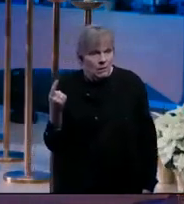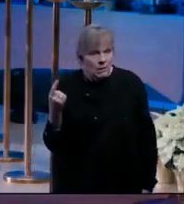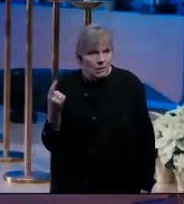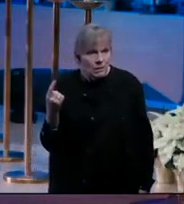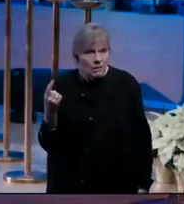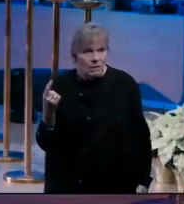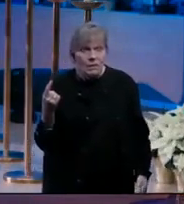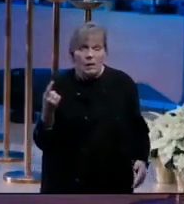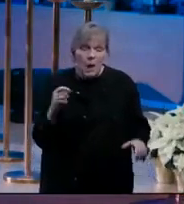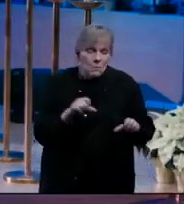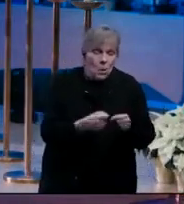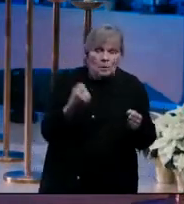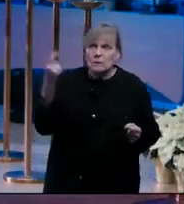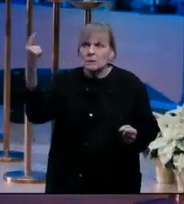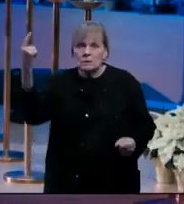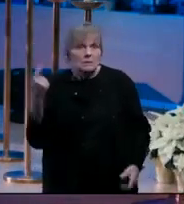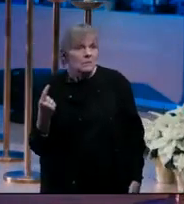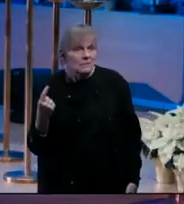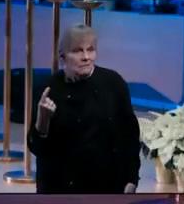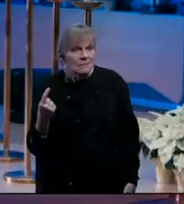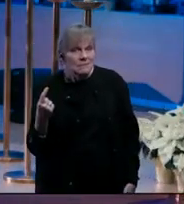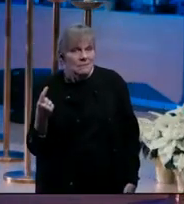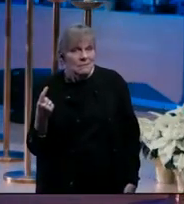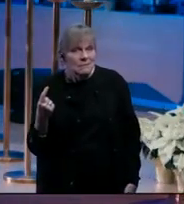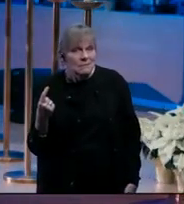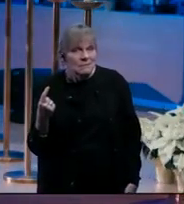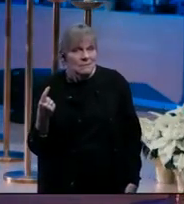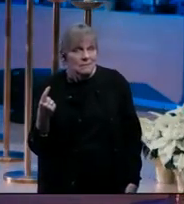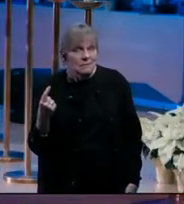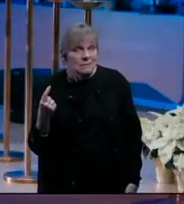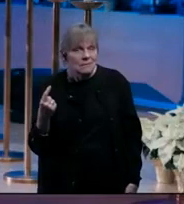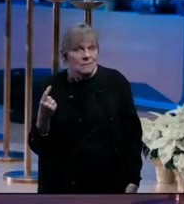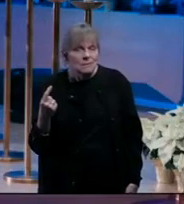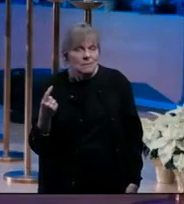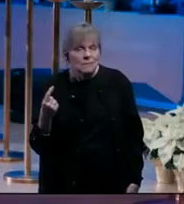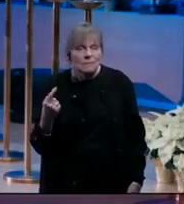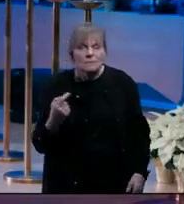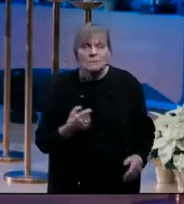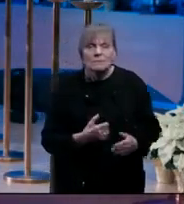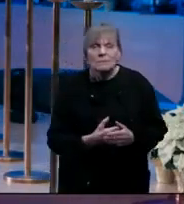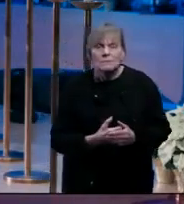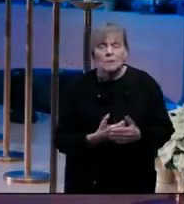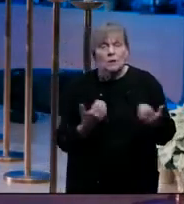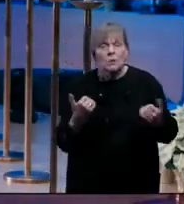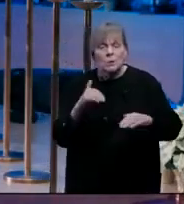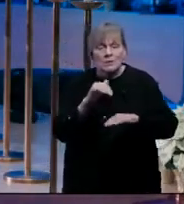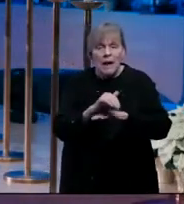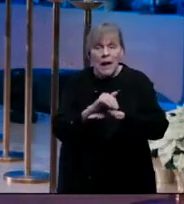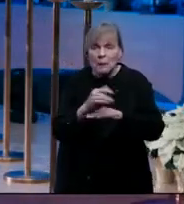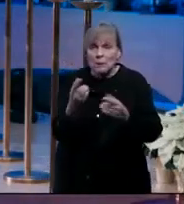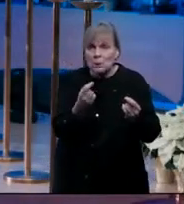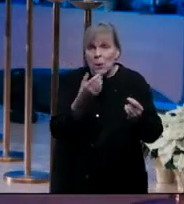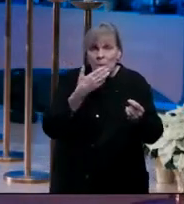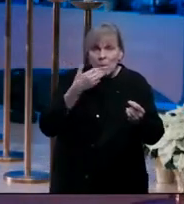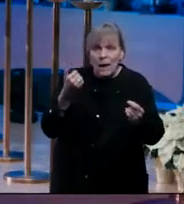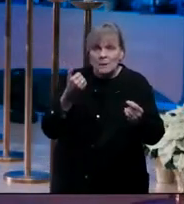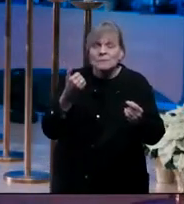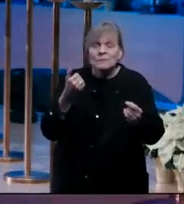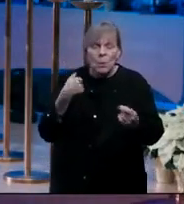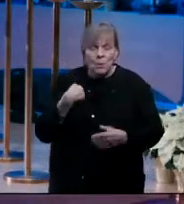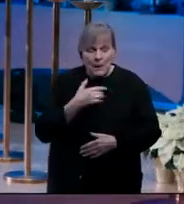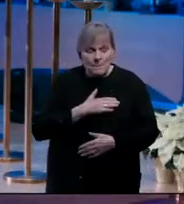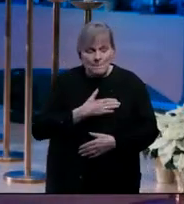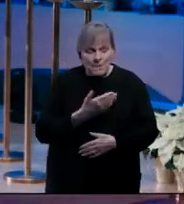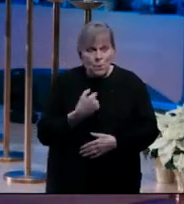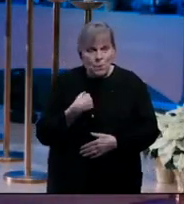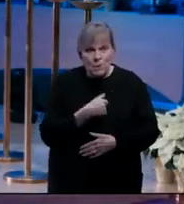greatest places of brokenness. And so the greatest thing that we can do tonight or ever is to humbly admit